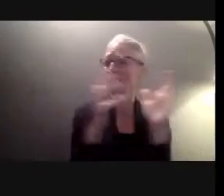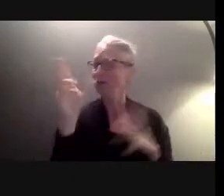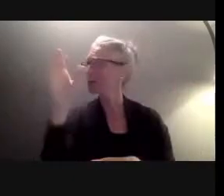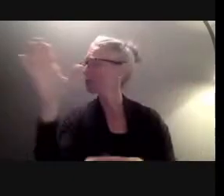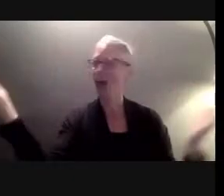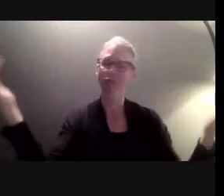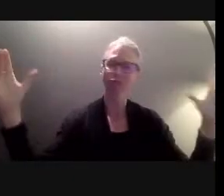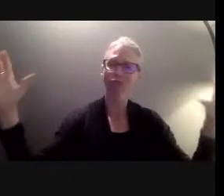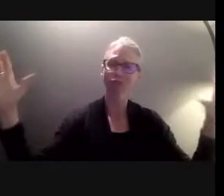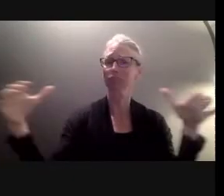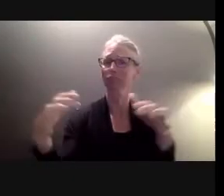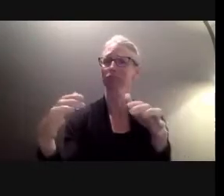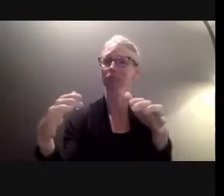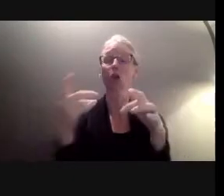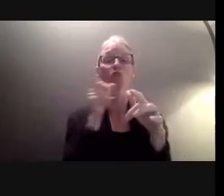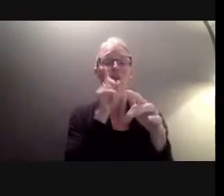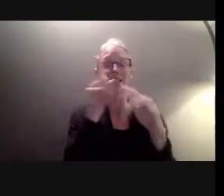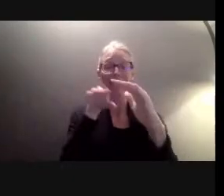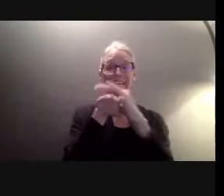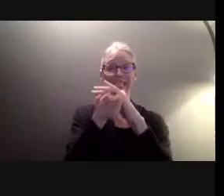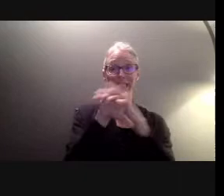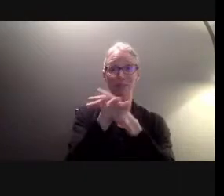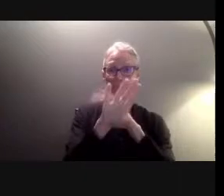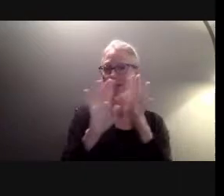helps everyone. It really does.